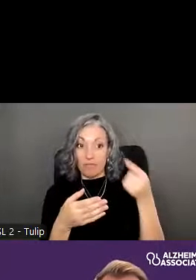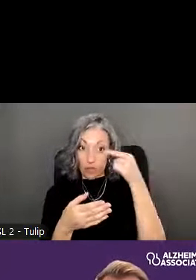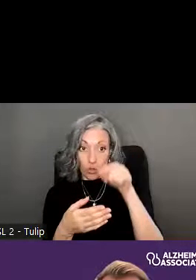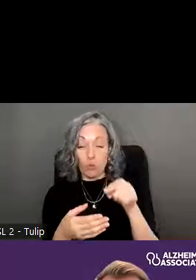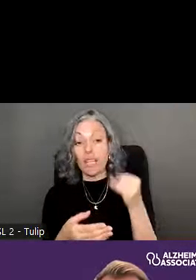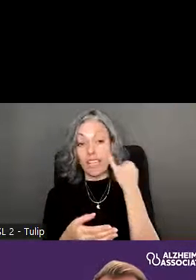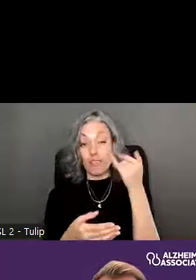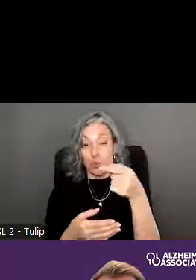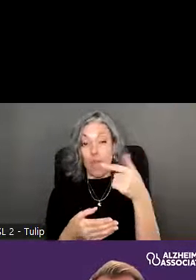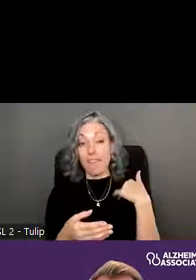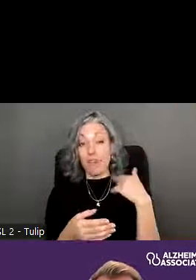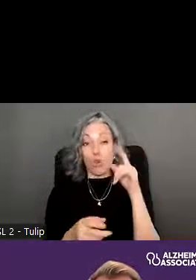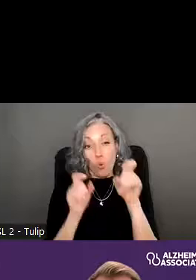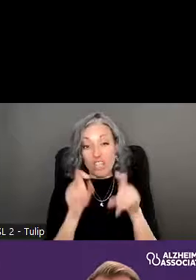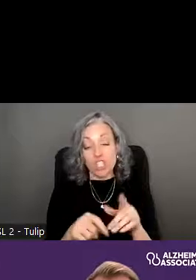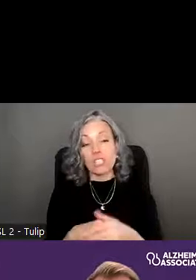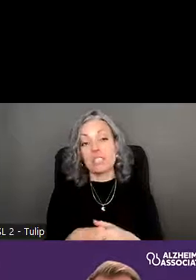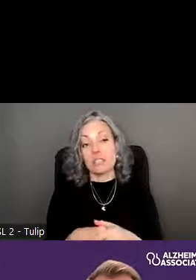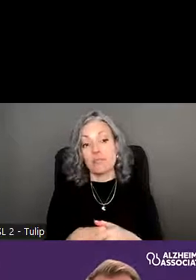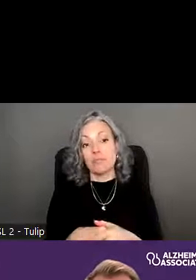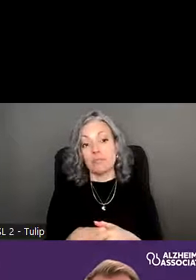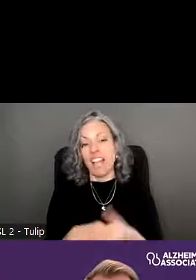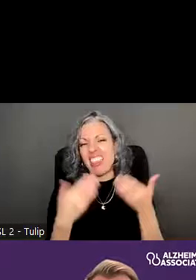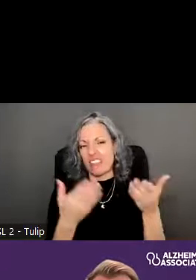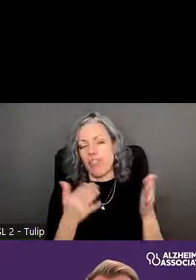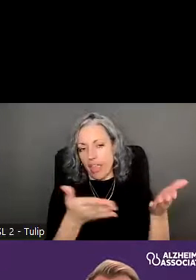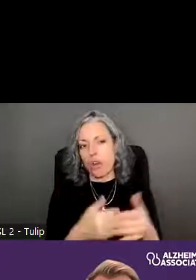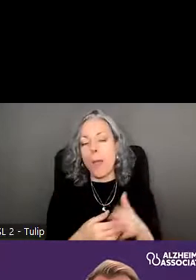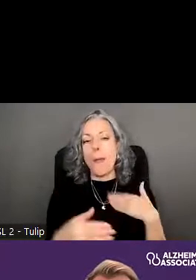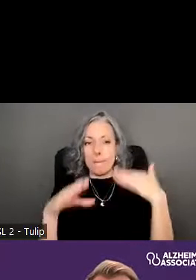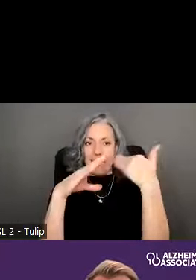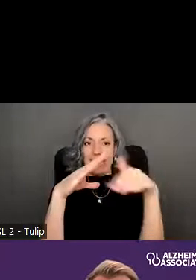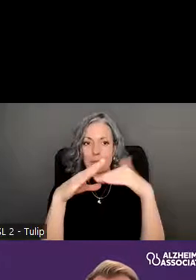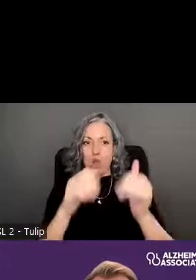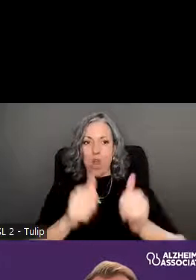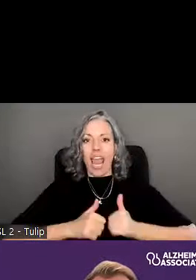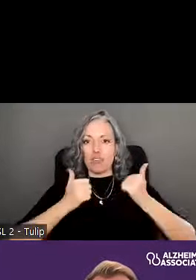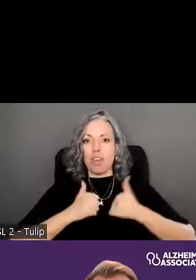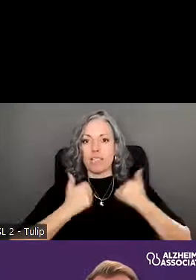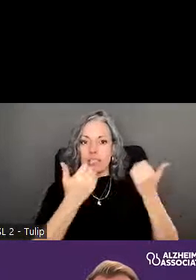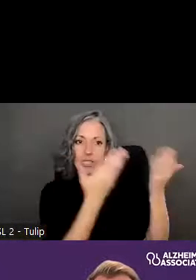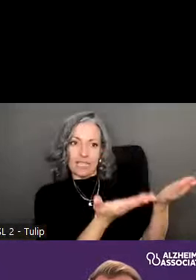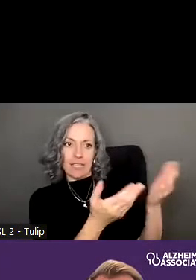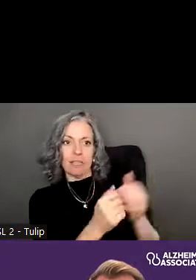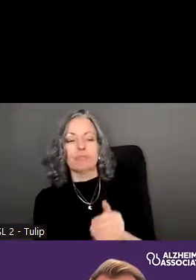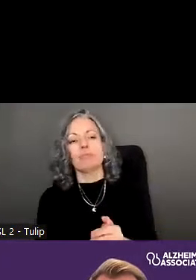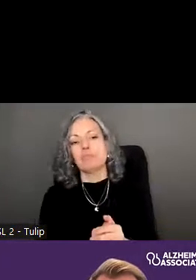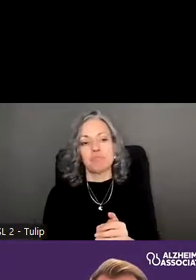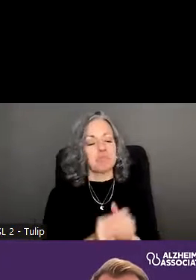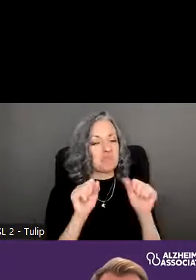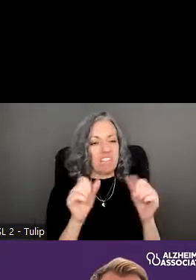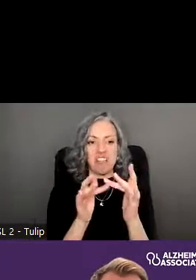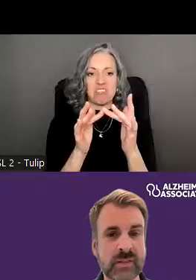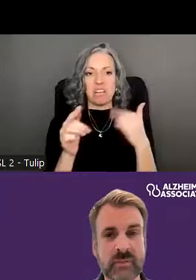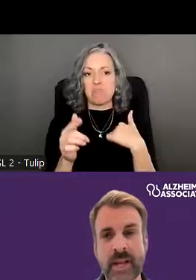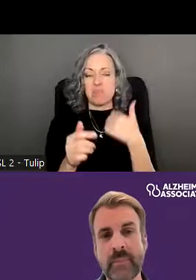have questions, if you can skip to the next slide. My email address is there. And just feel free to reach out